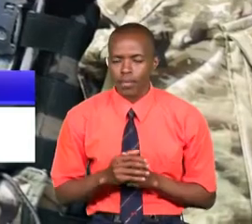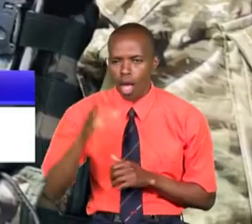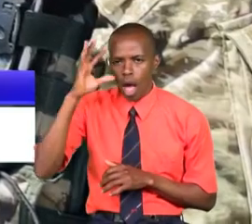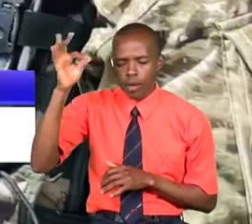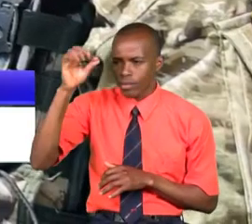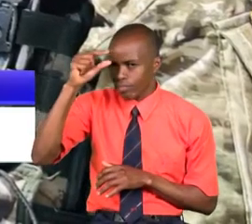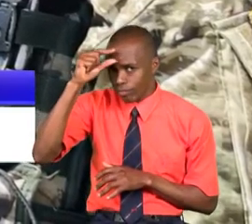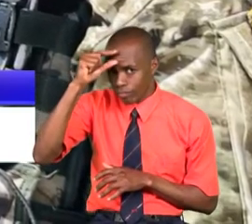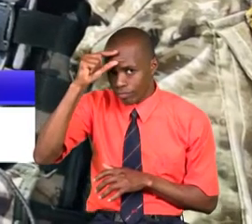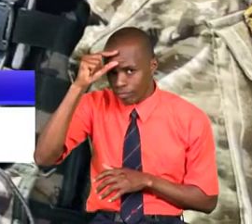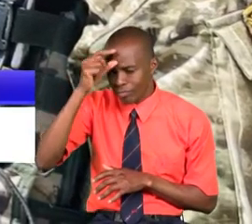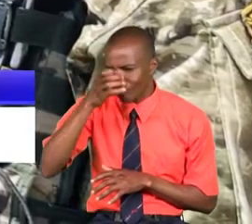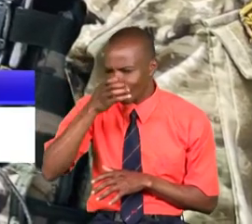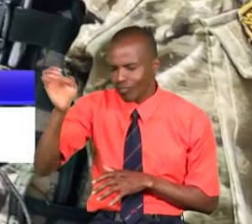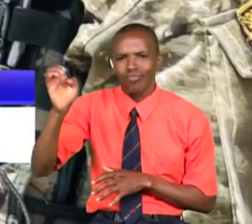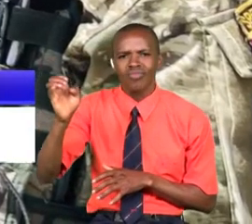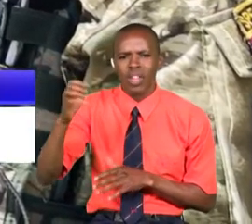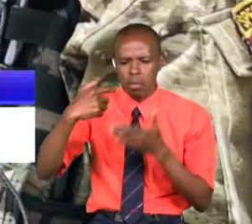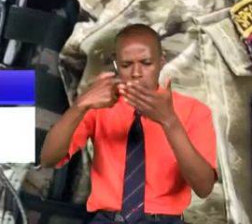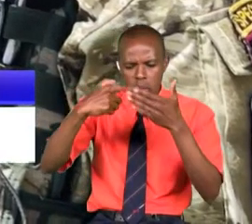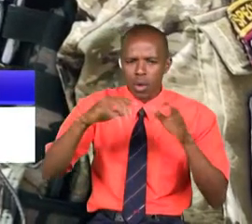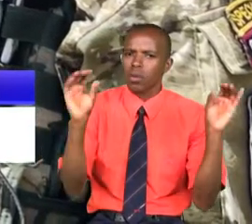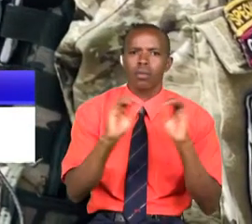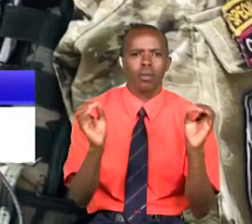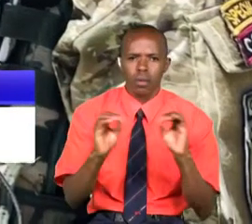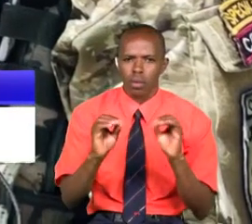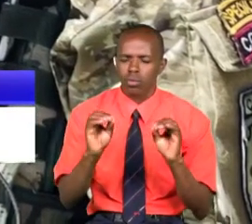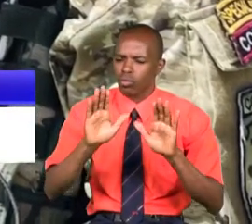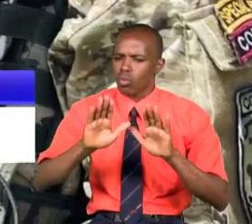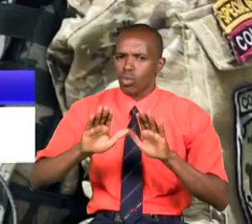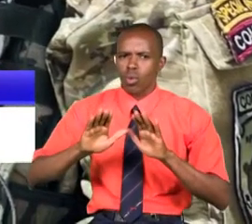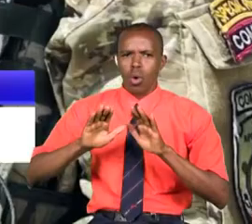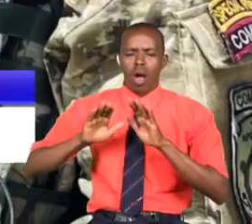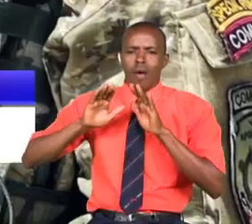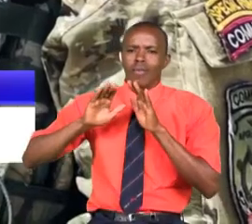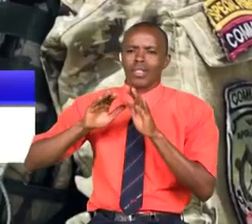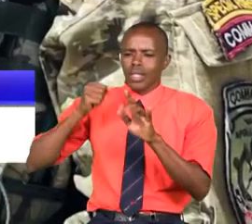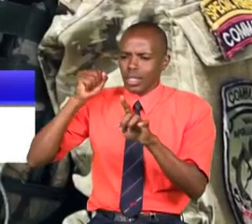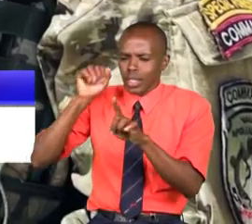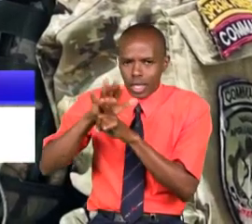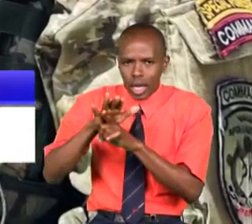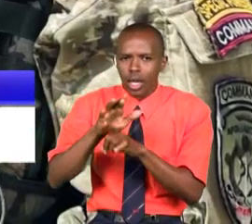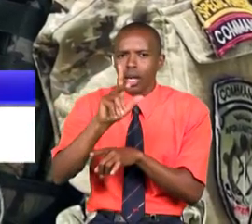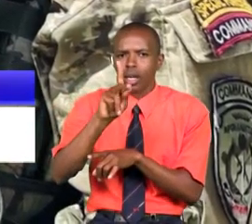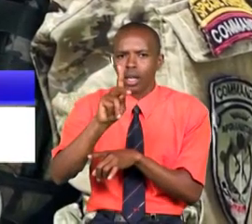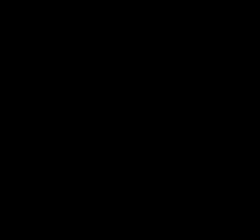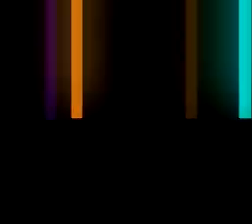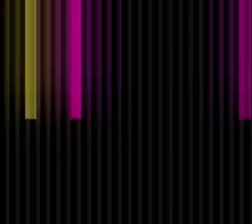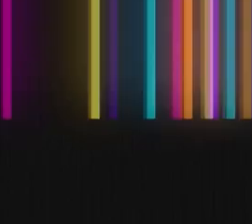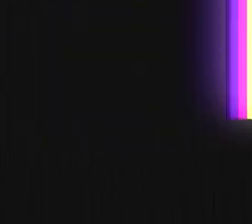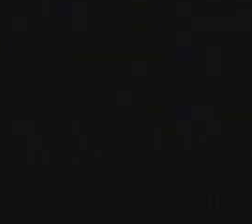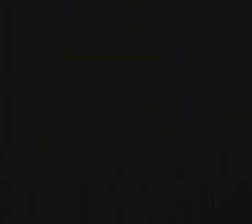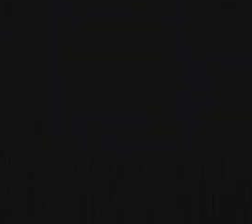Afghanistan government has signaled that there is negotiation underway to avoid bloodshed in Kabul and transition of power.